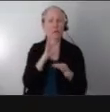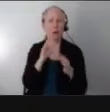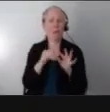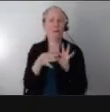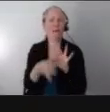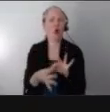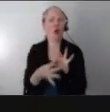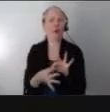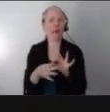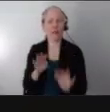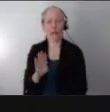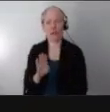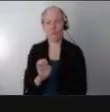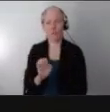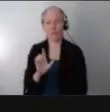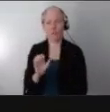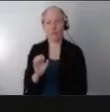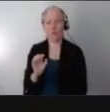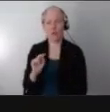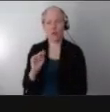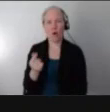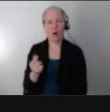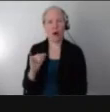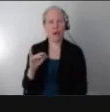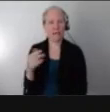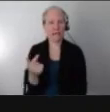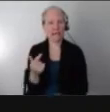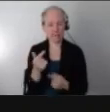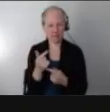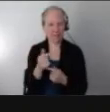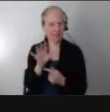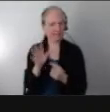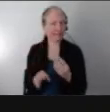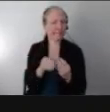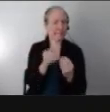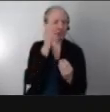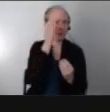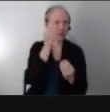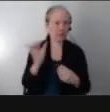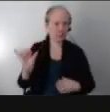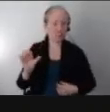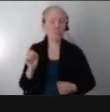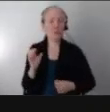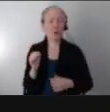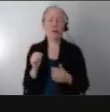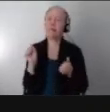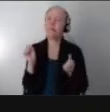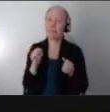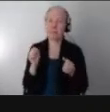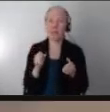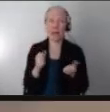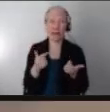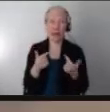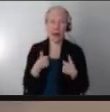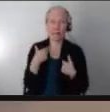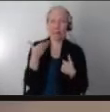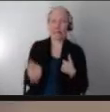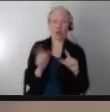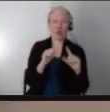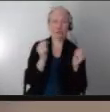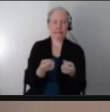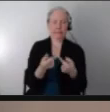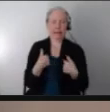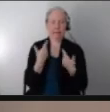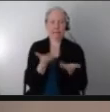in addition to into that. So it's one thing to be on the team, but it's